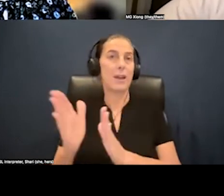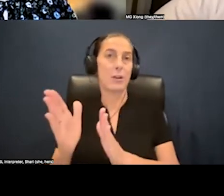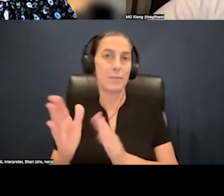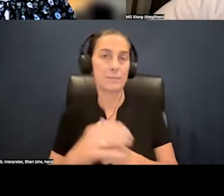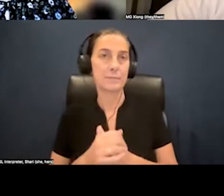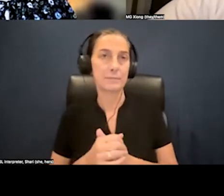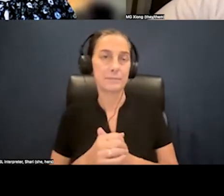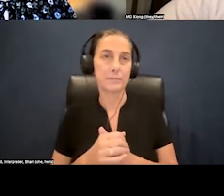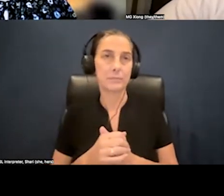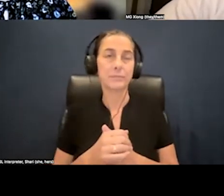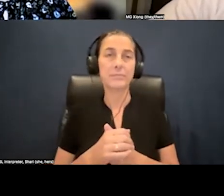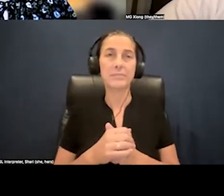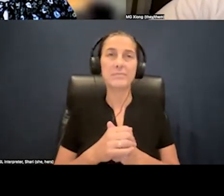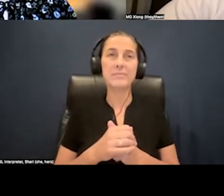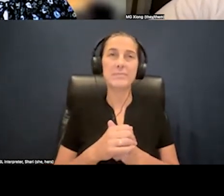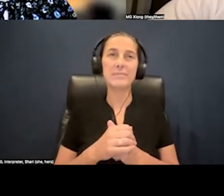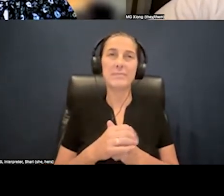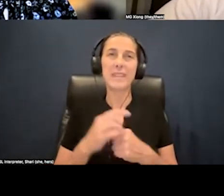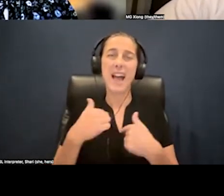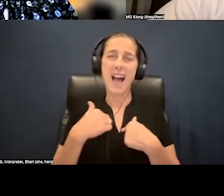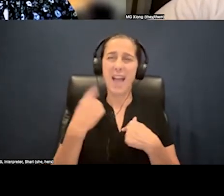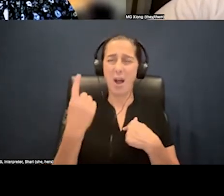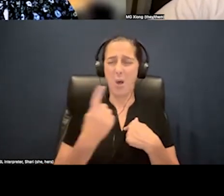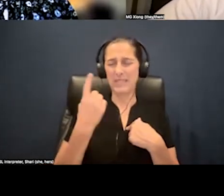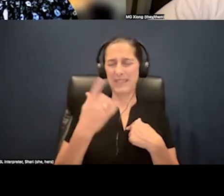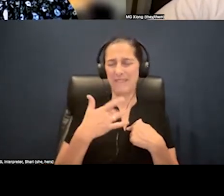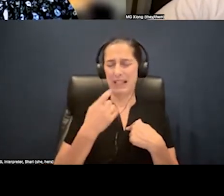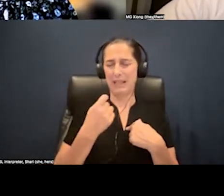Unfortunately, because I always feel weird recommending it,